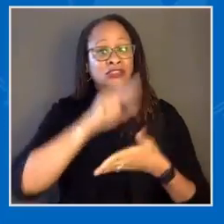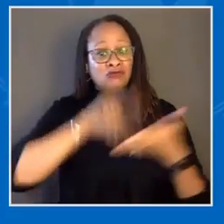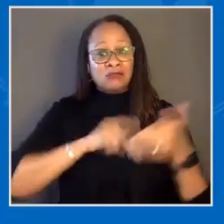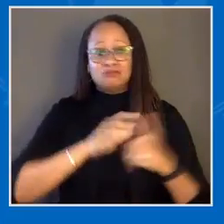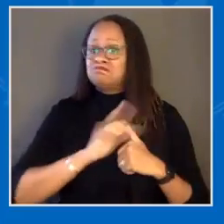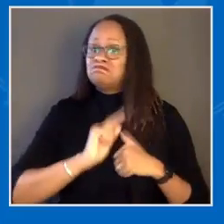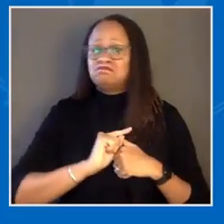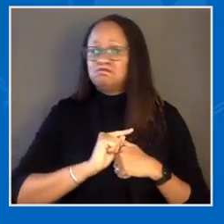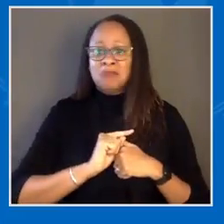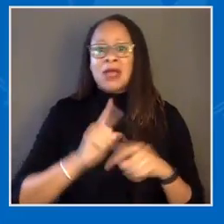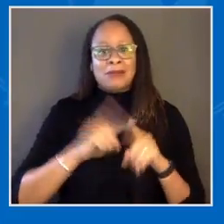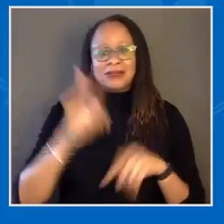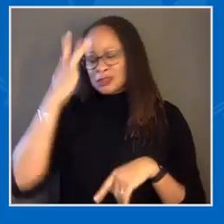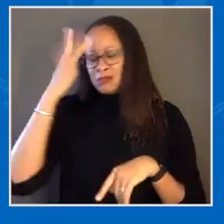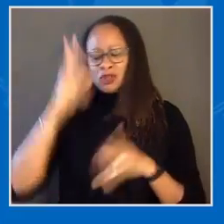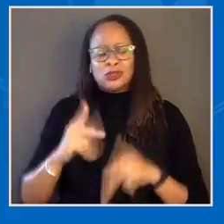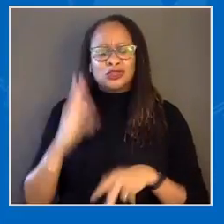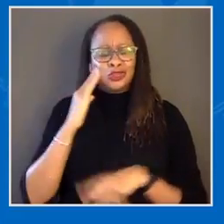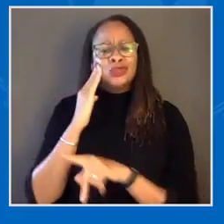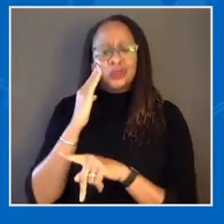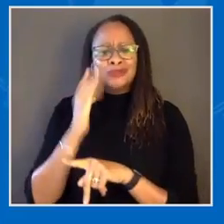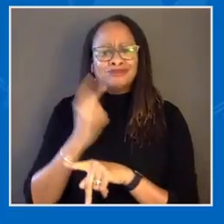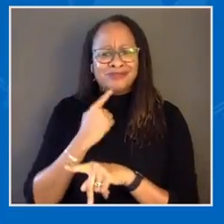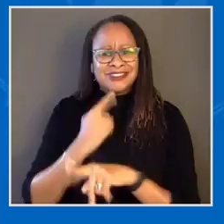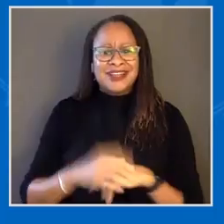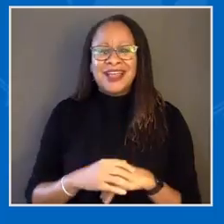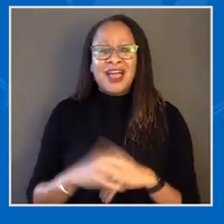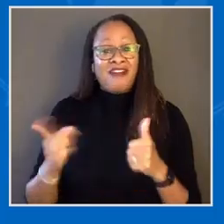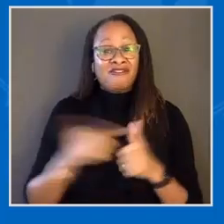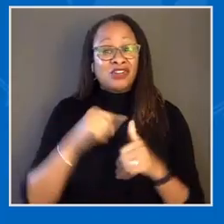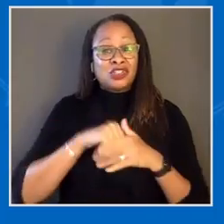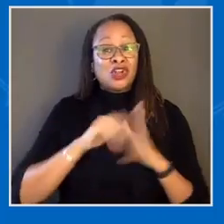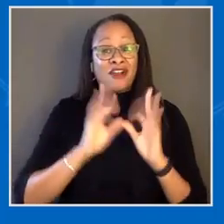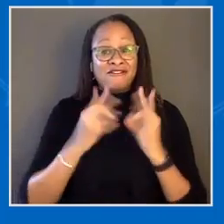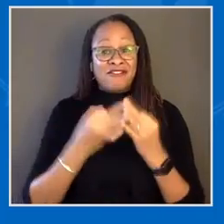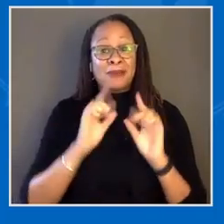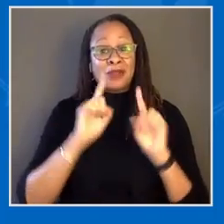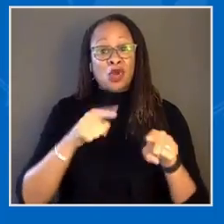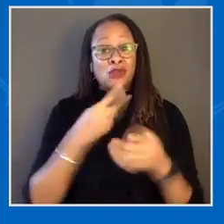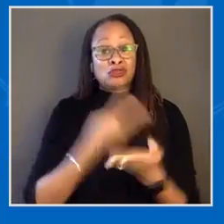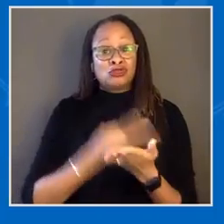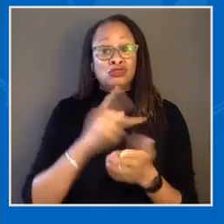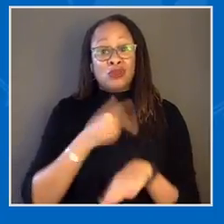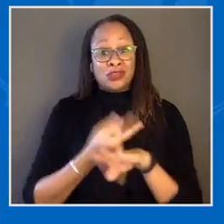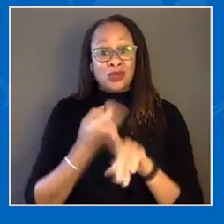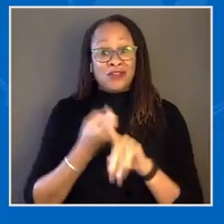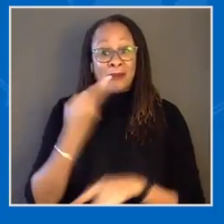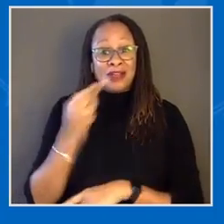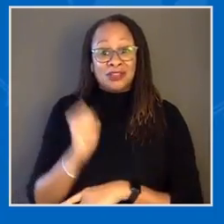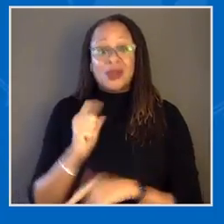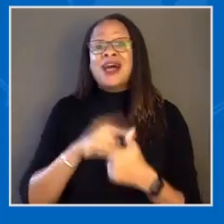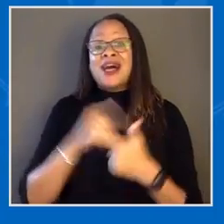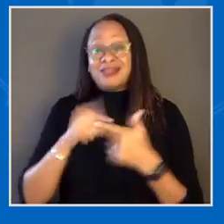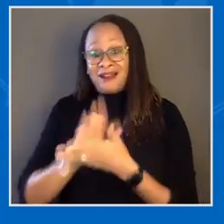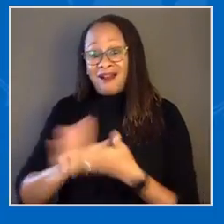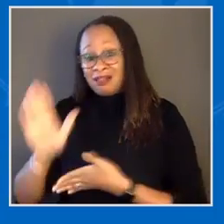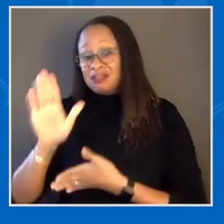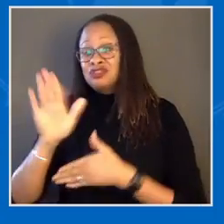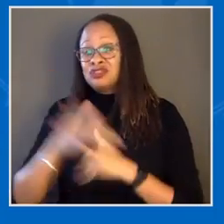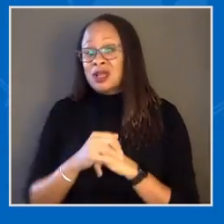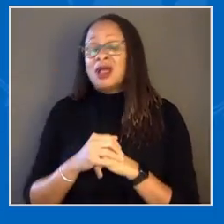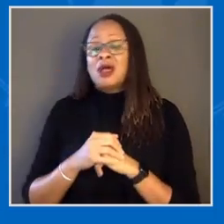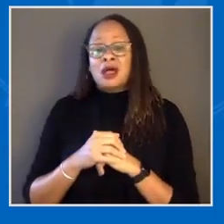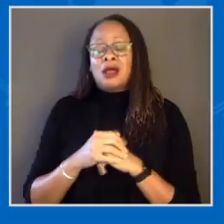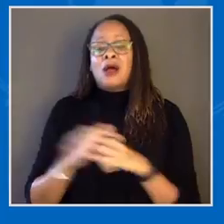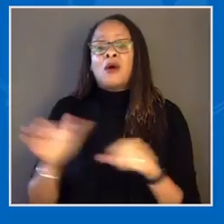smartest person she knew. First in her family to go to graduate from high school, then college, with the whole